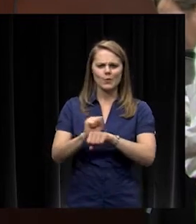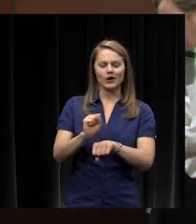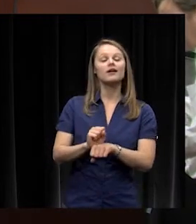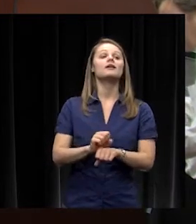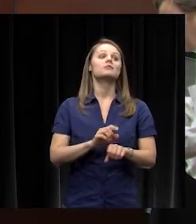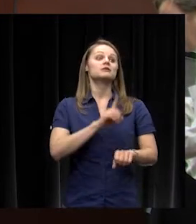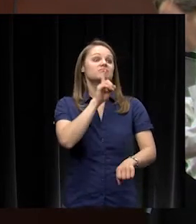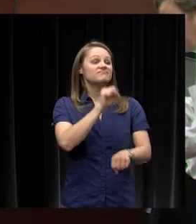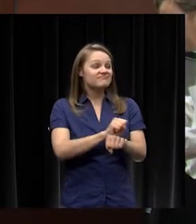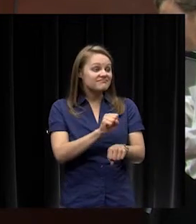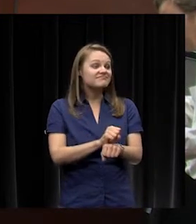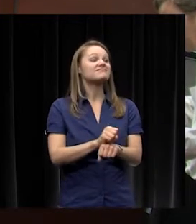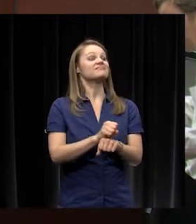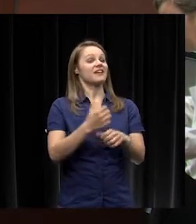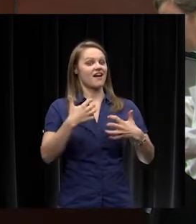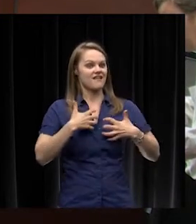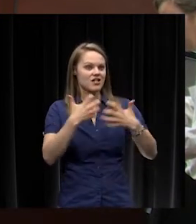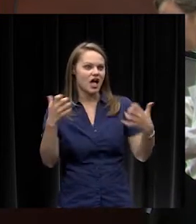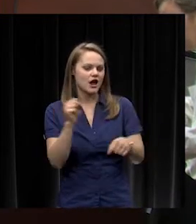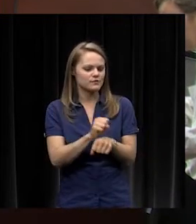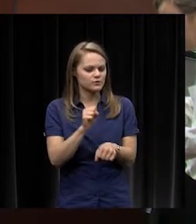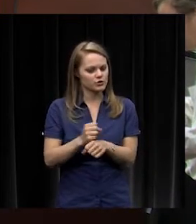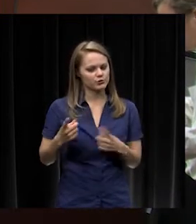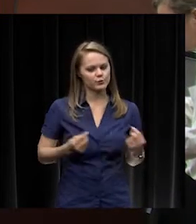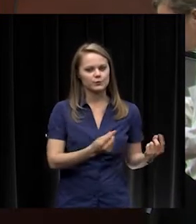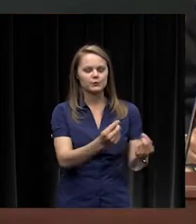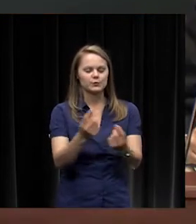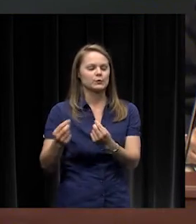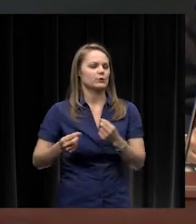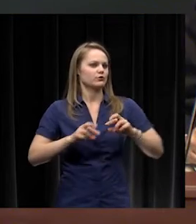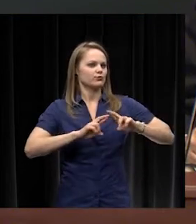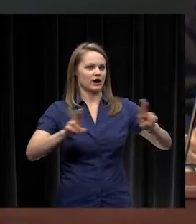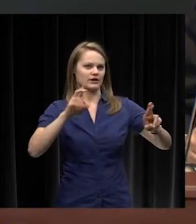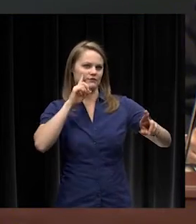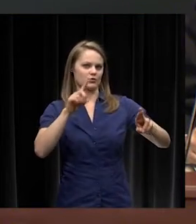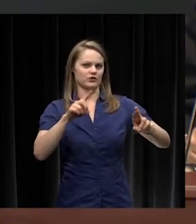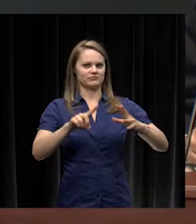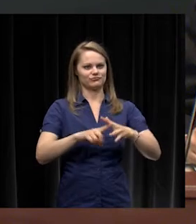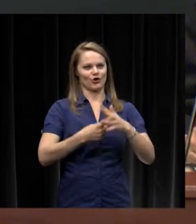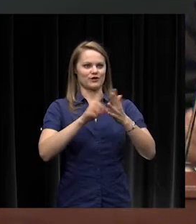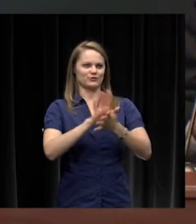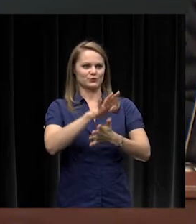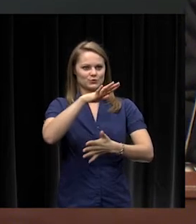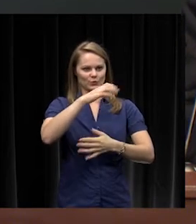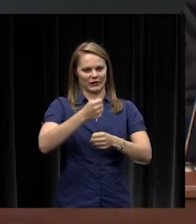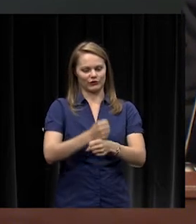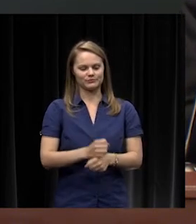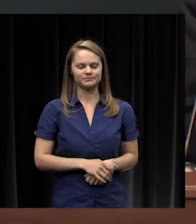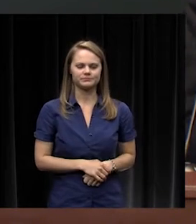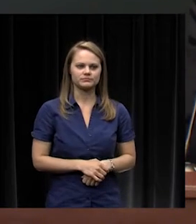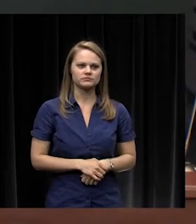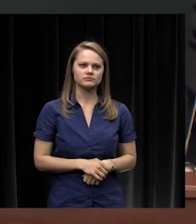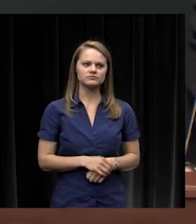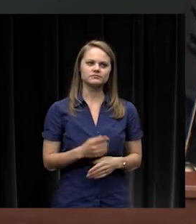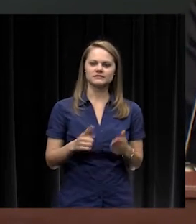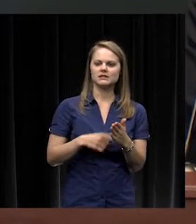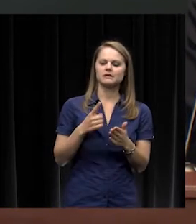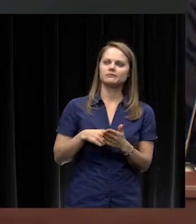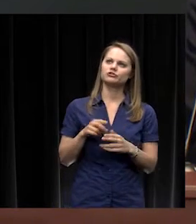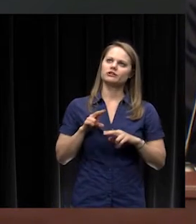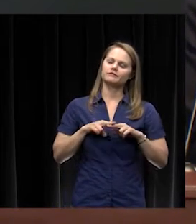big show, right? Okay. You know, it's very, very exciting. And, you know, sometimes you have to sit back and reflect, because if you think about it, you